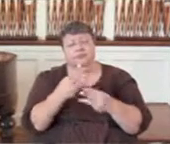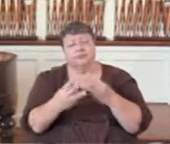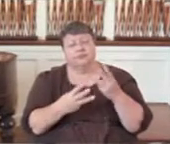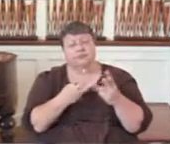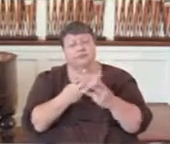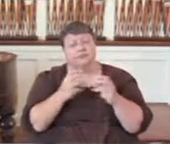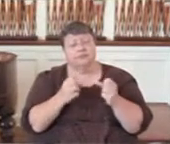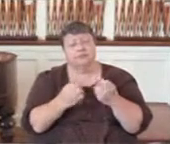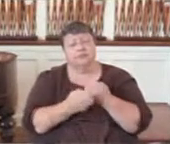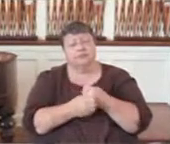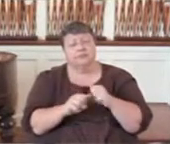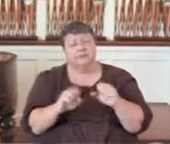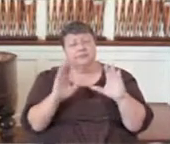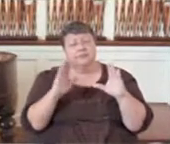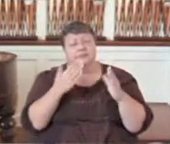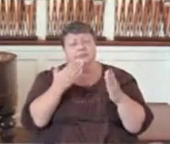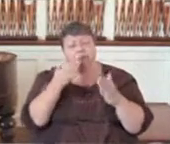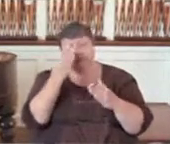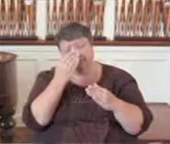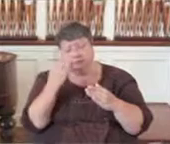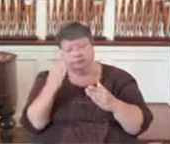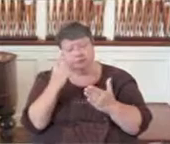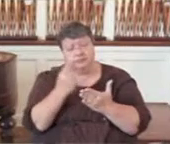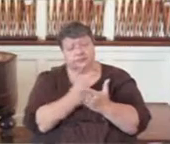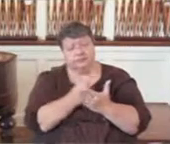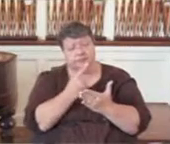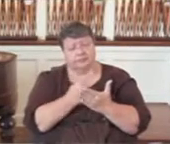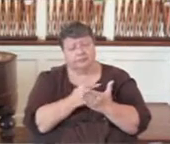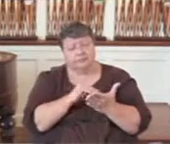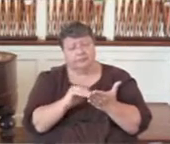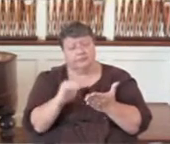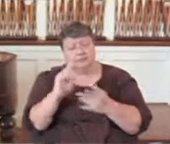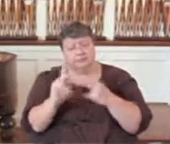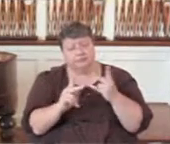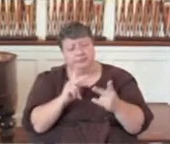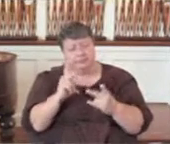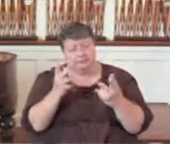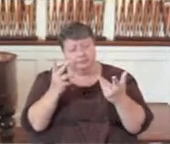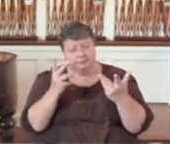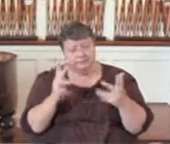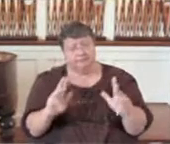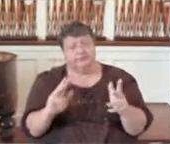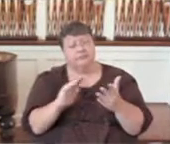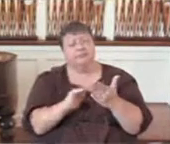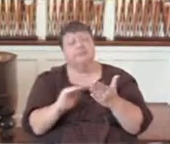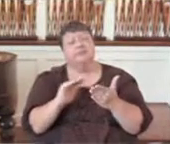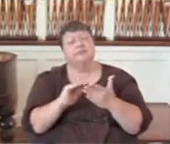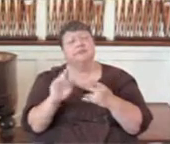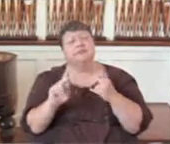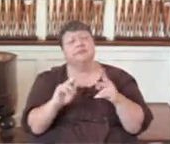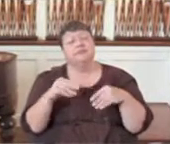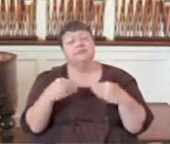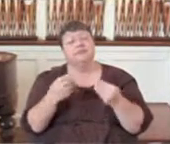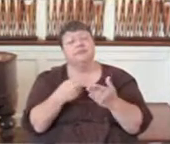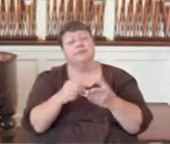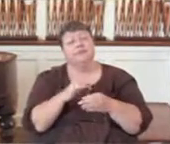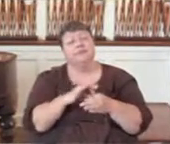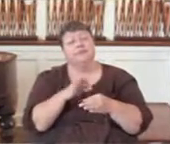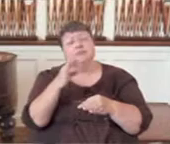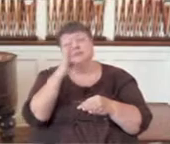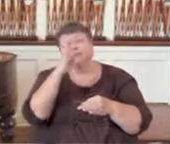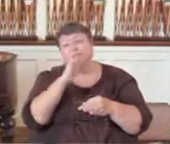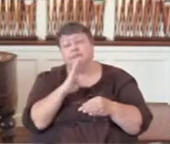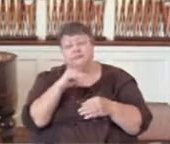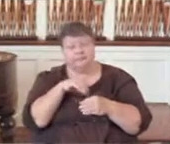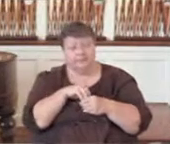be saved. This is the great good news of the gospel. Forgiven people we are. Forgiven people, given the Holy Spirit,